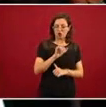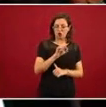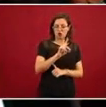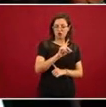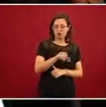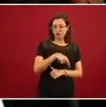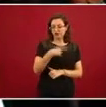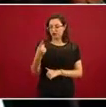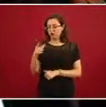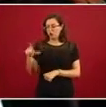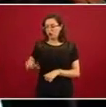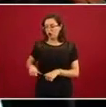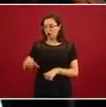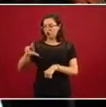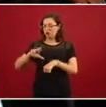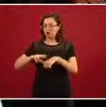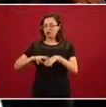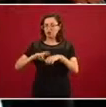there has been